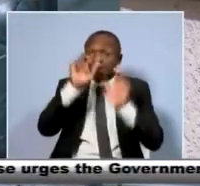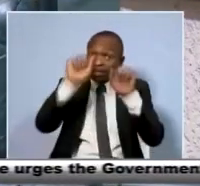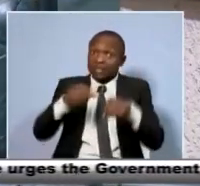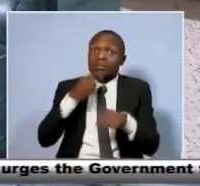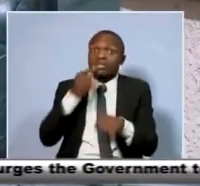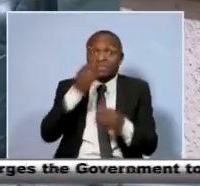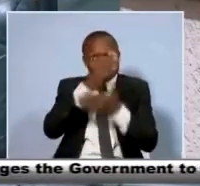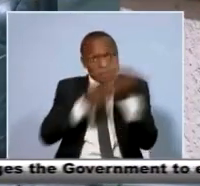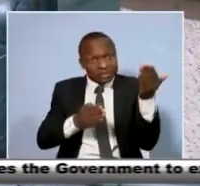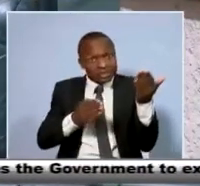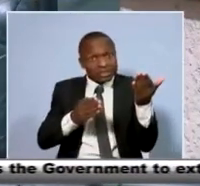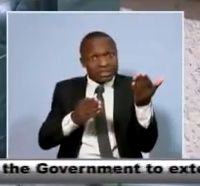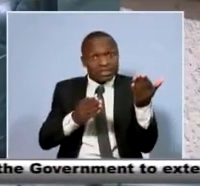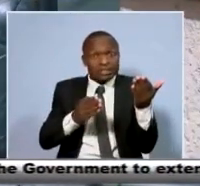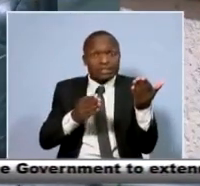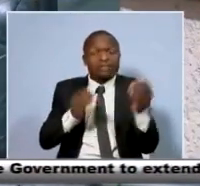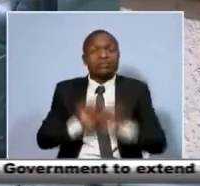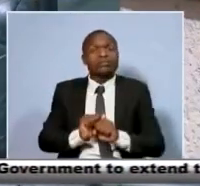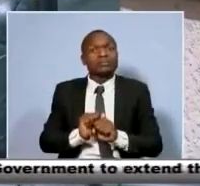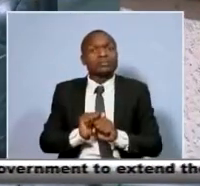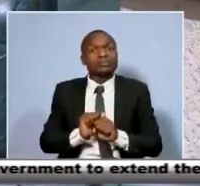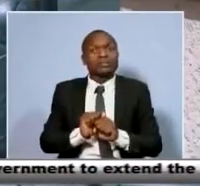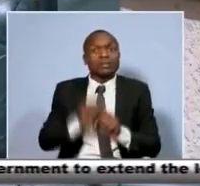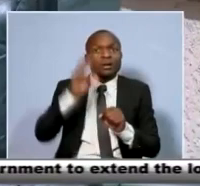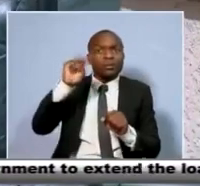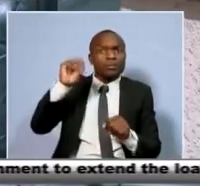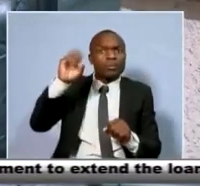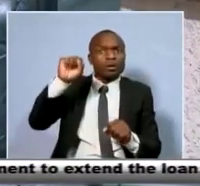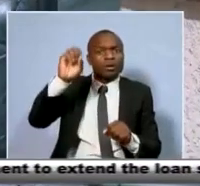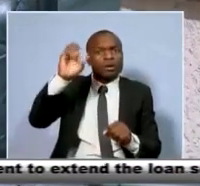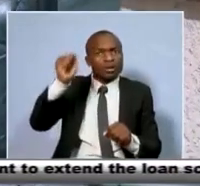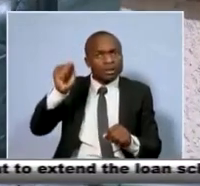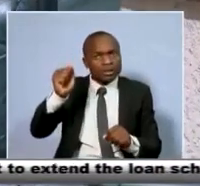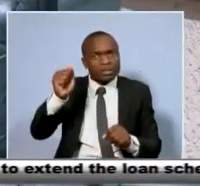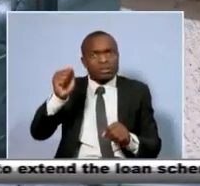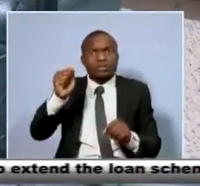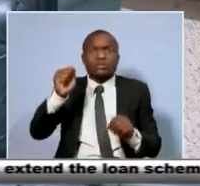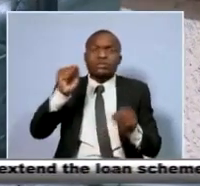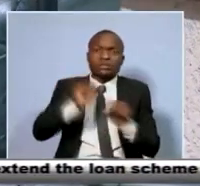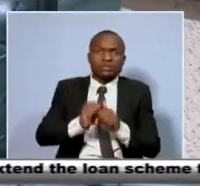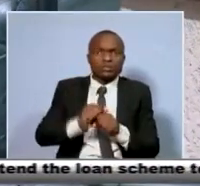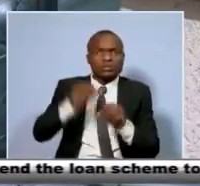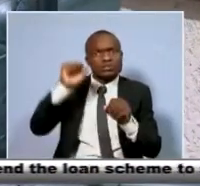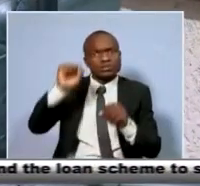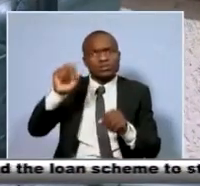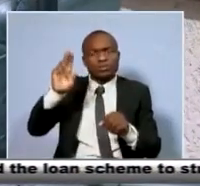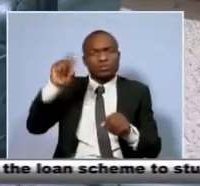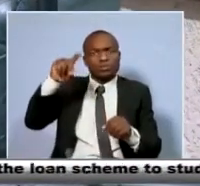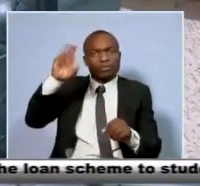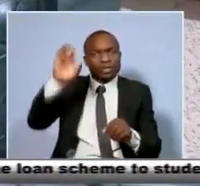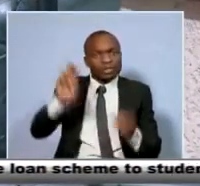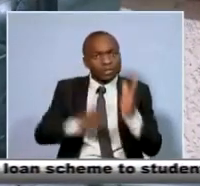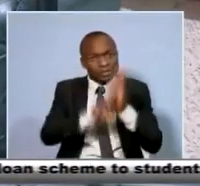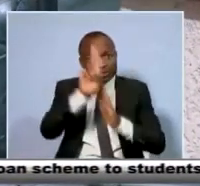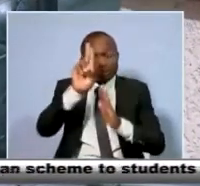some of those universities. There's Blessings University, Mosa University, Supershine University. Now, Madam Speaker,